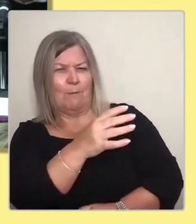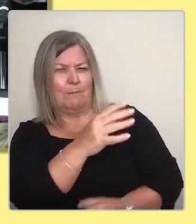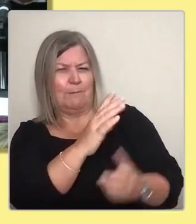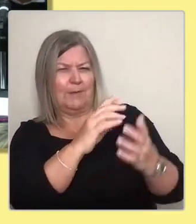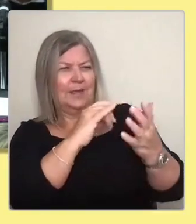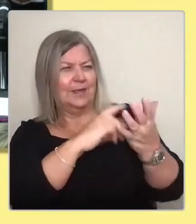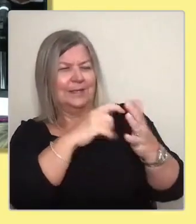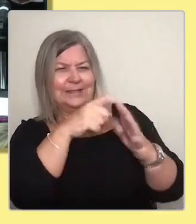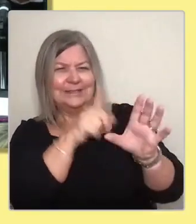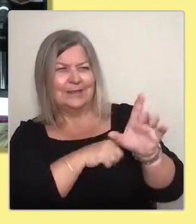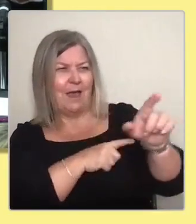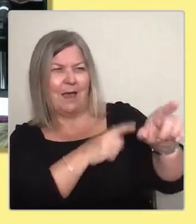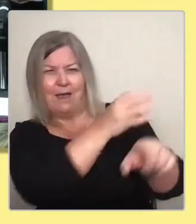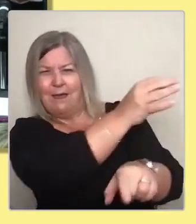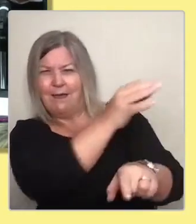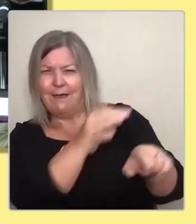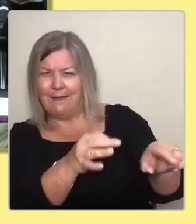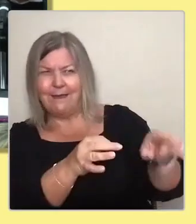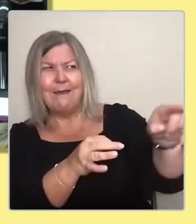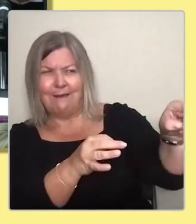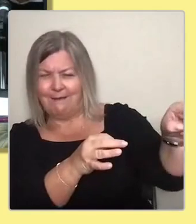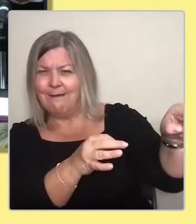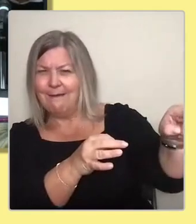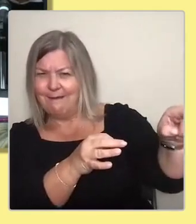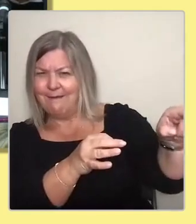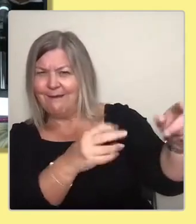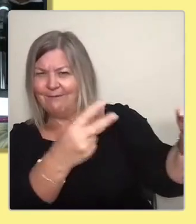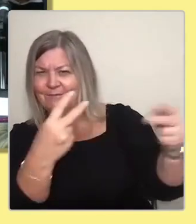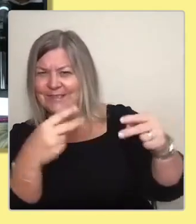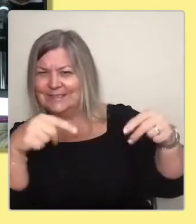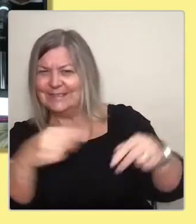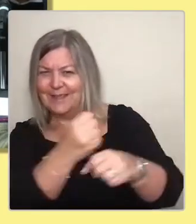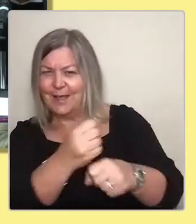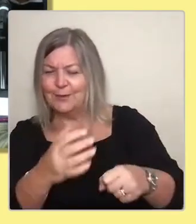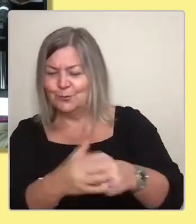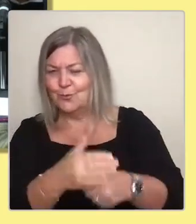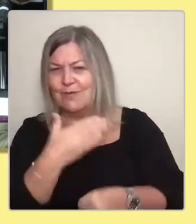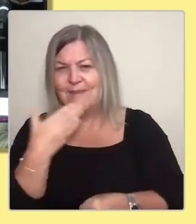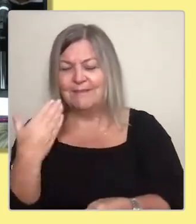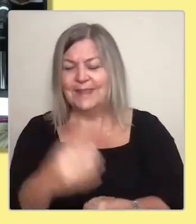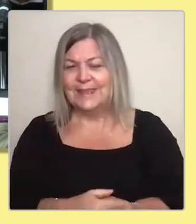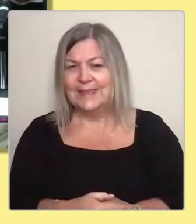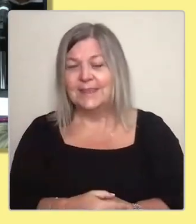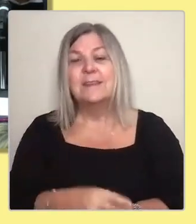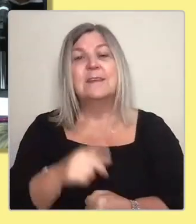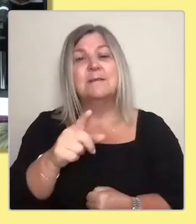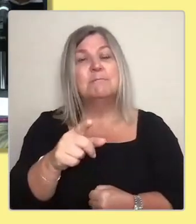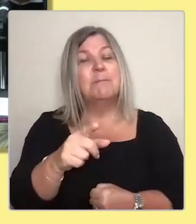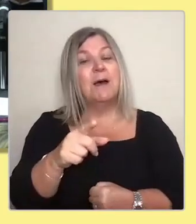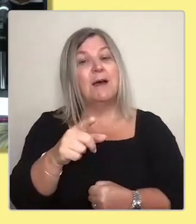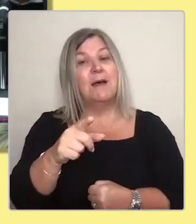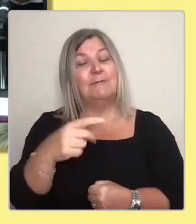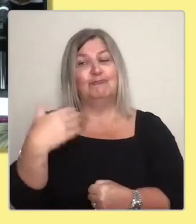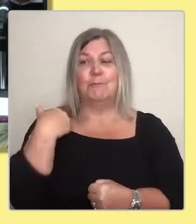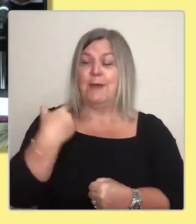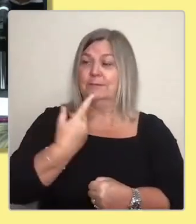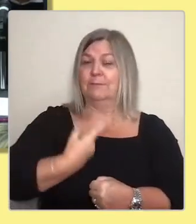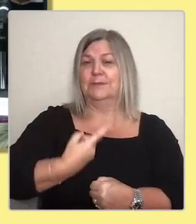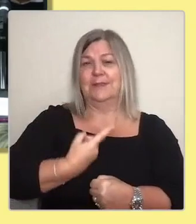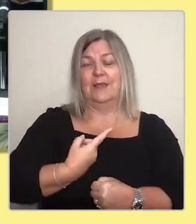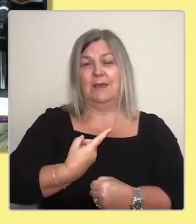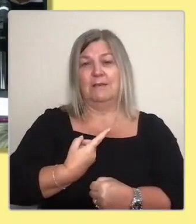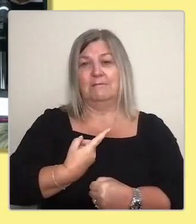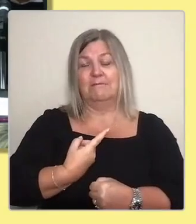to see you all. And it reminds me of the fact that at the end of the day, whatever else we might disagree or disagree